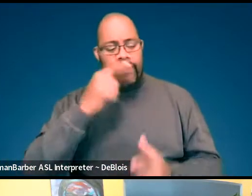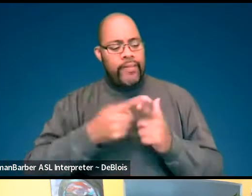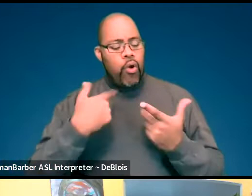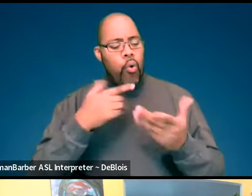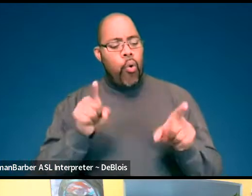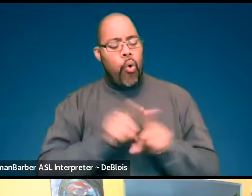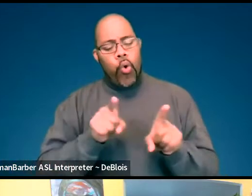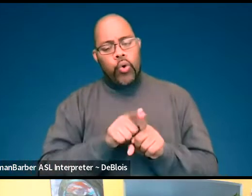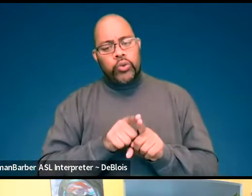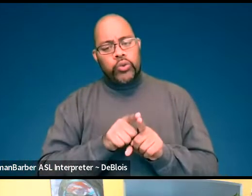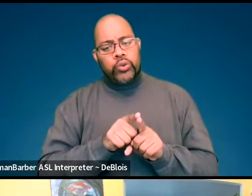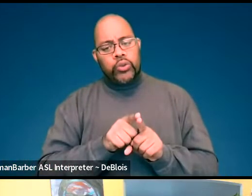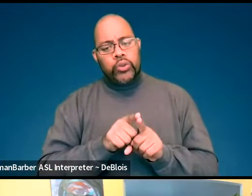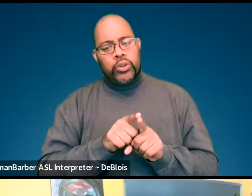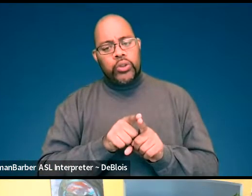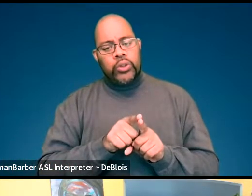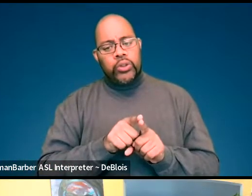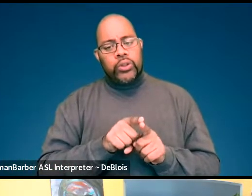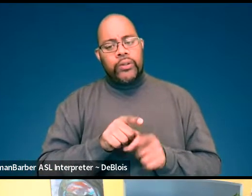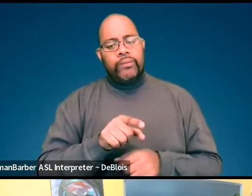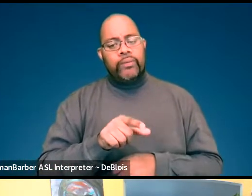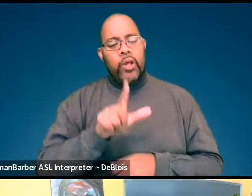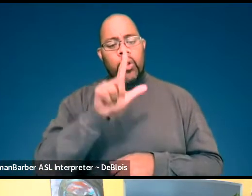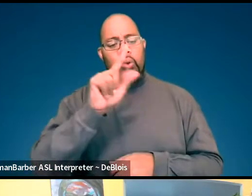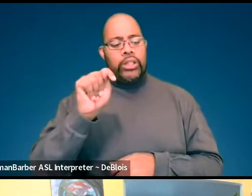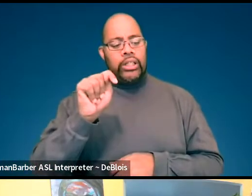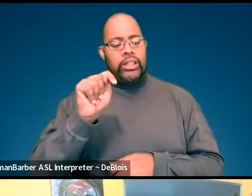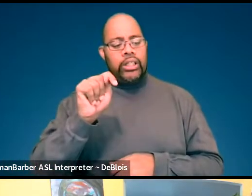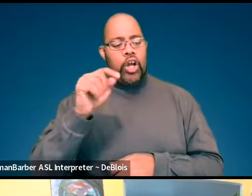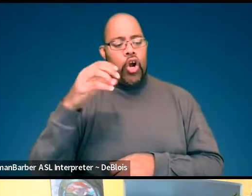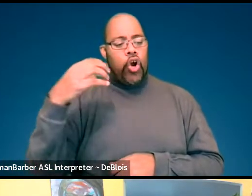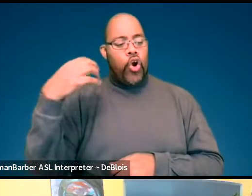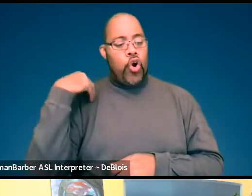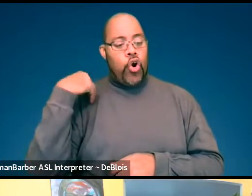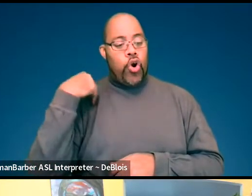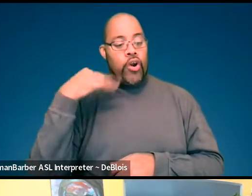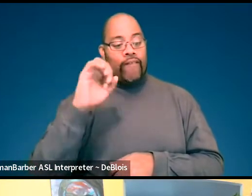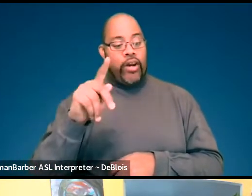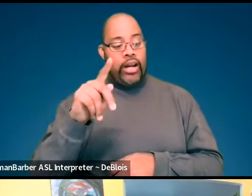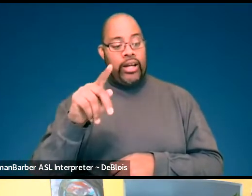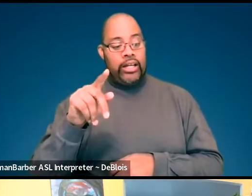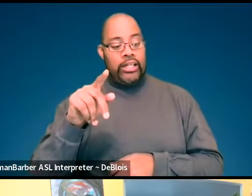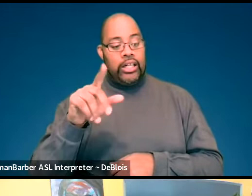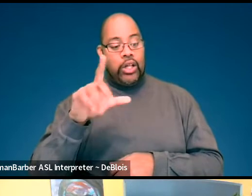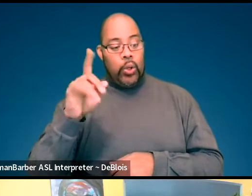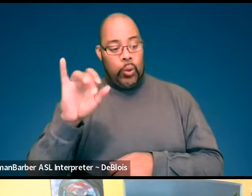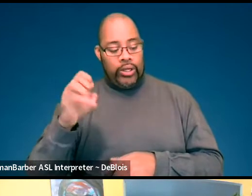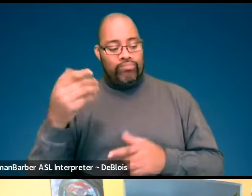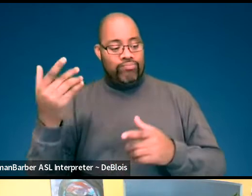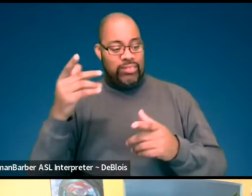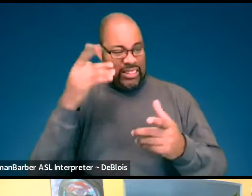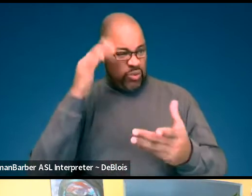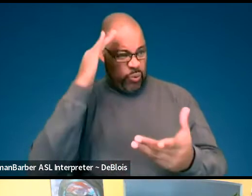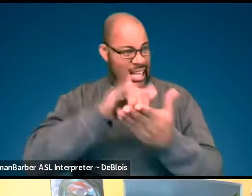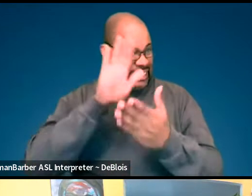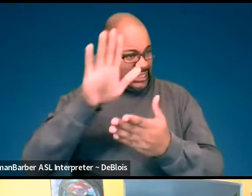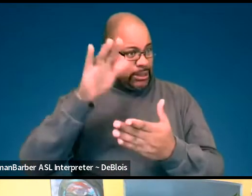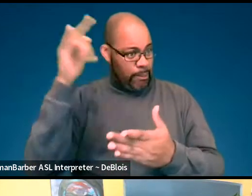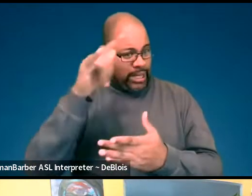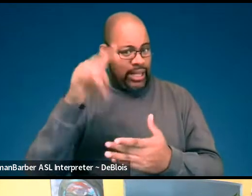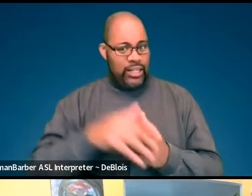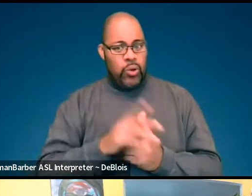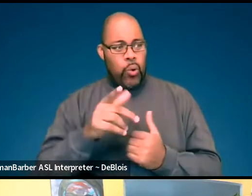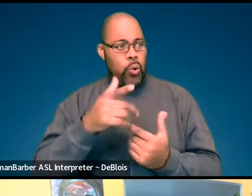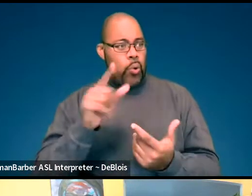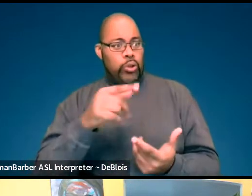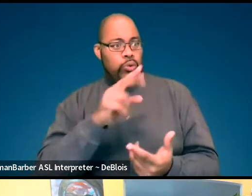bringing Lieutenant Colonel Frank Moody died in that crash, and it was his plane. So knowing that this young man was only 22 years